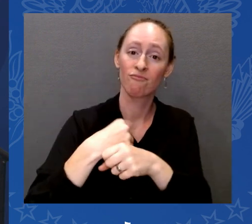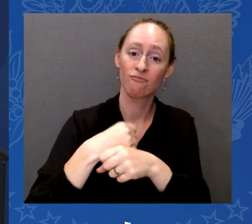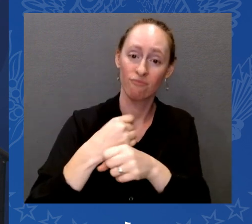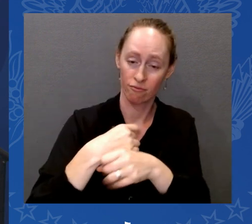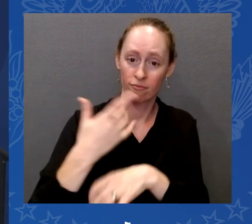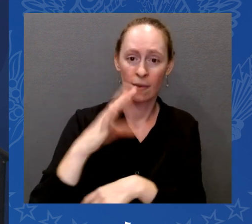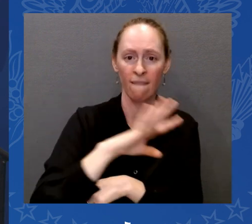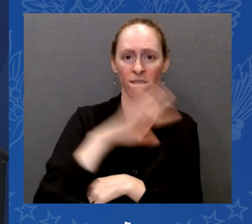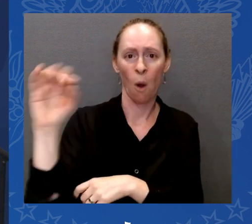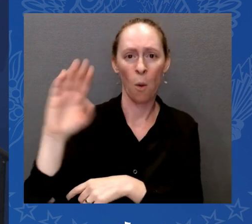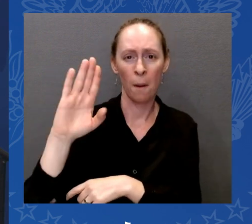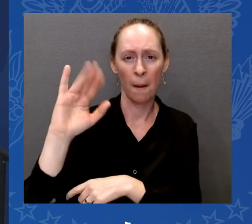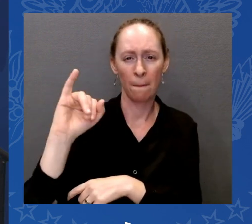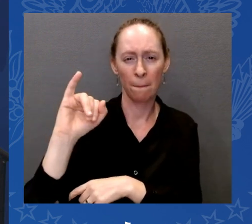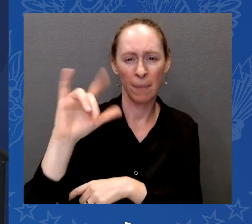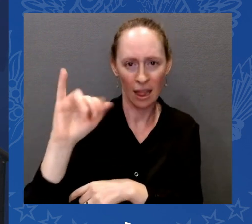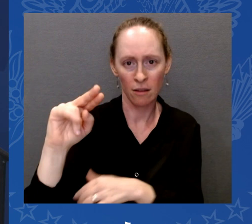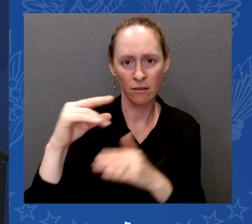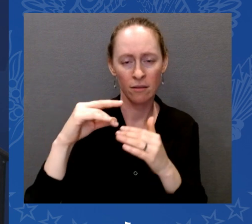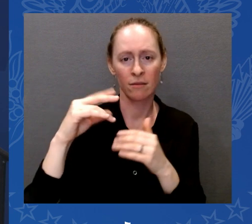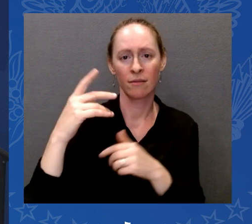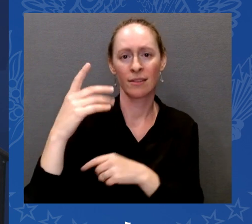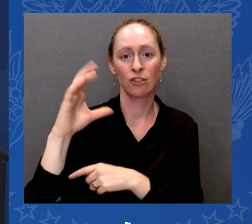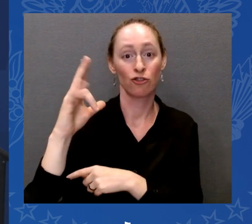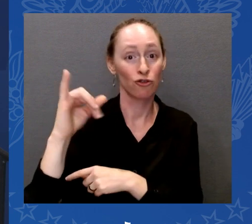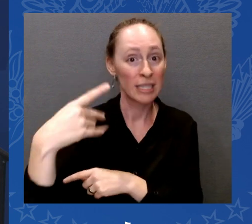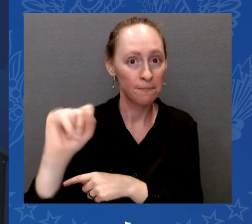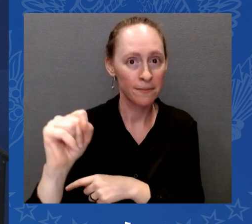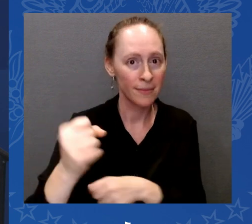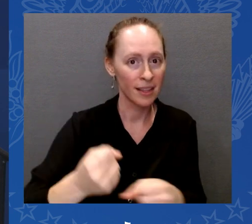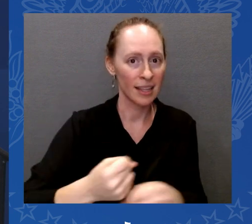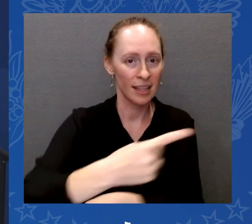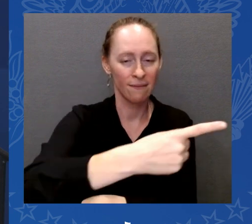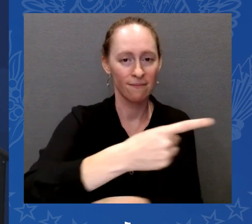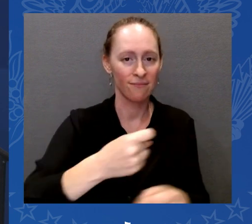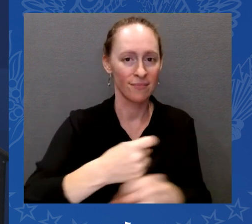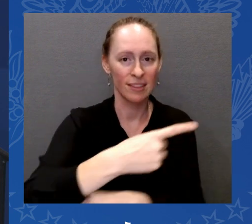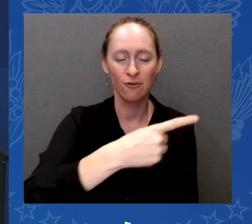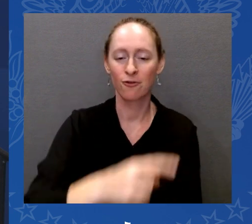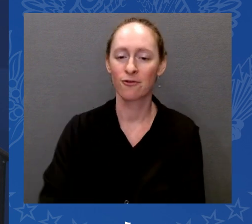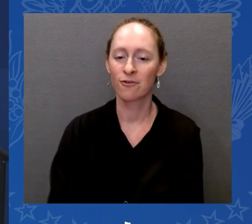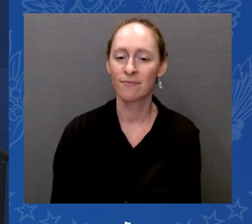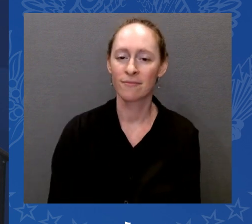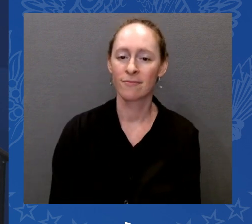And each of those chips, I had it here, and